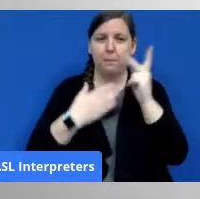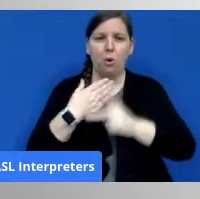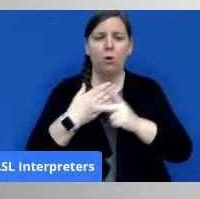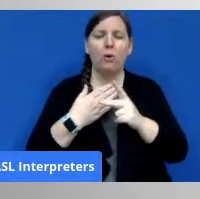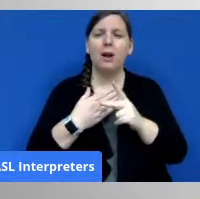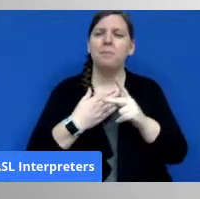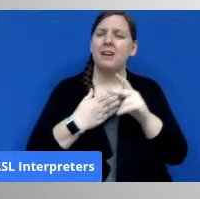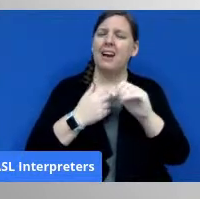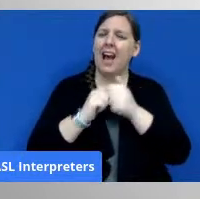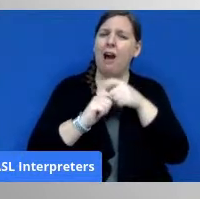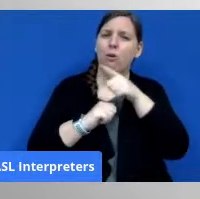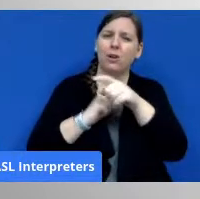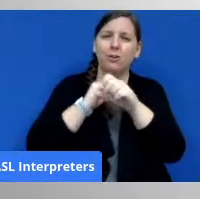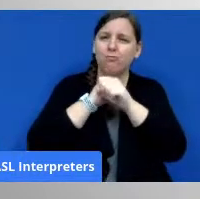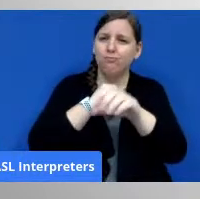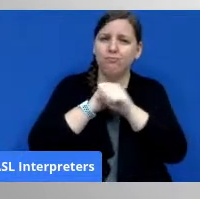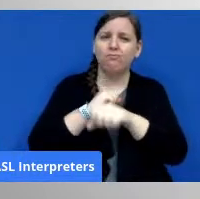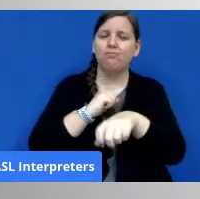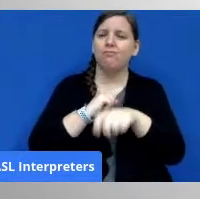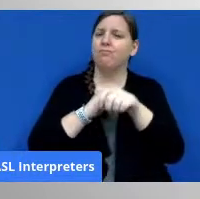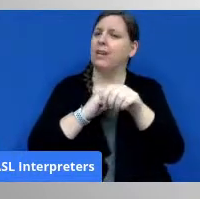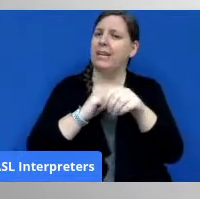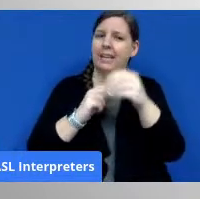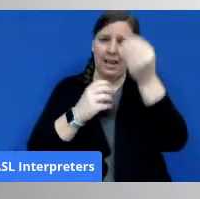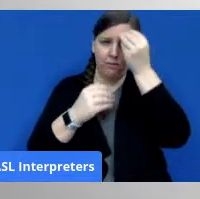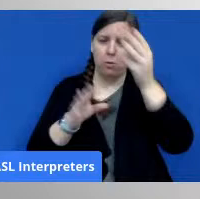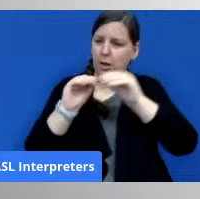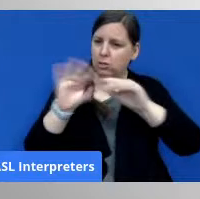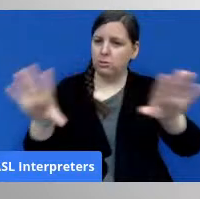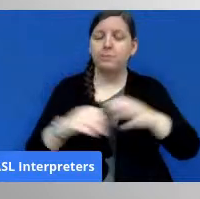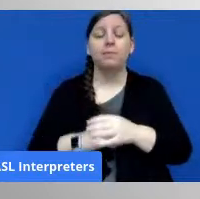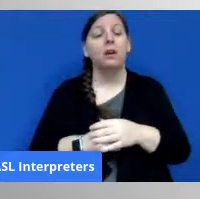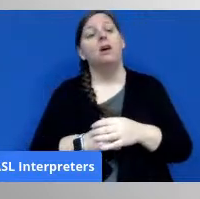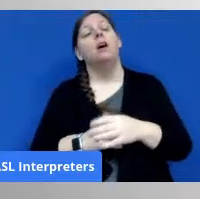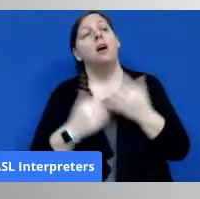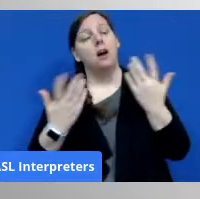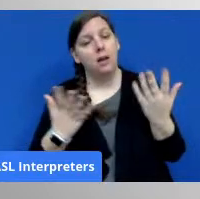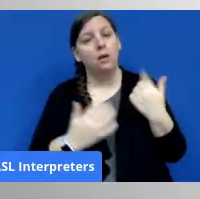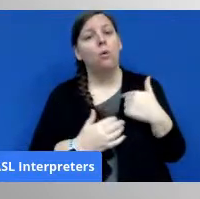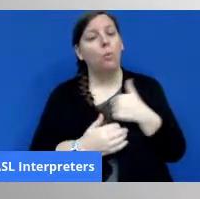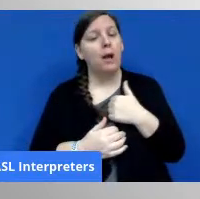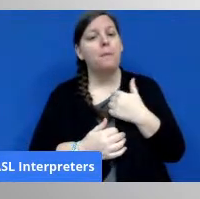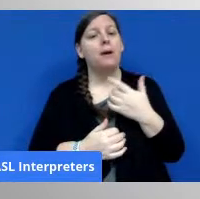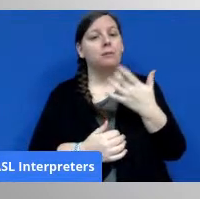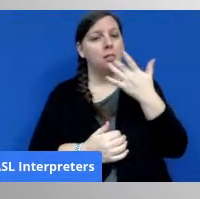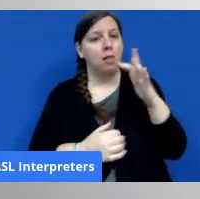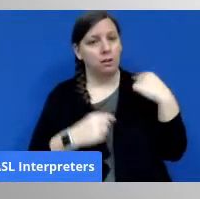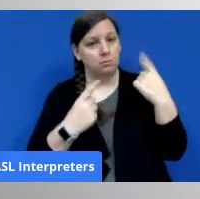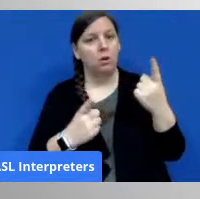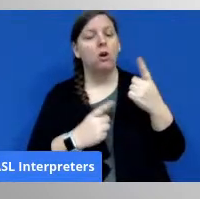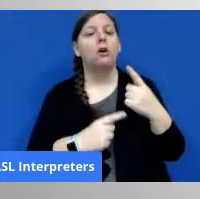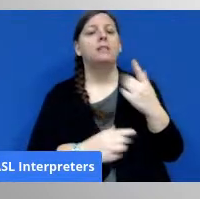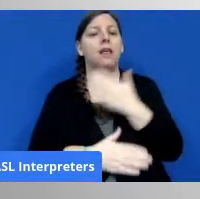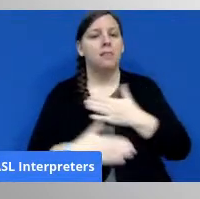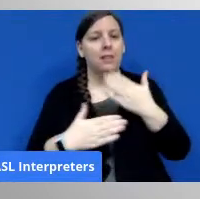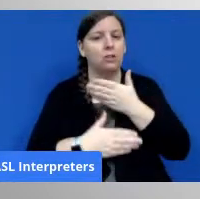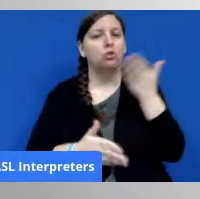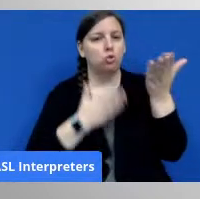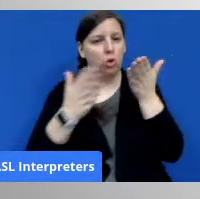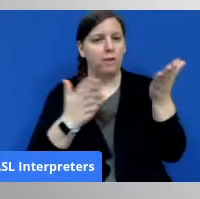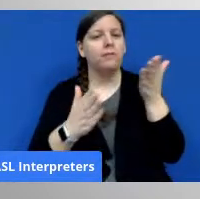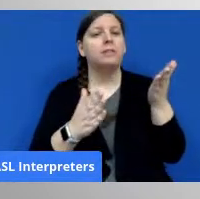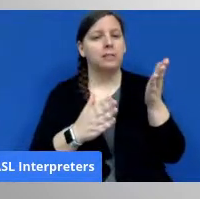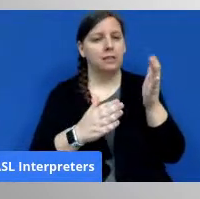Well, we've been really fortunate with Leisure Services has done the lion's share of that work for us. And so I think that's one of